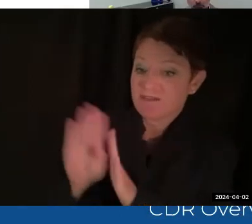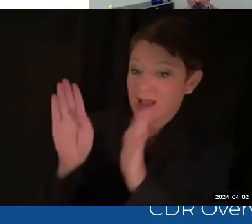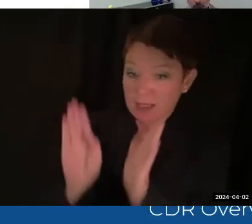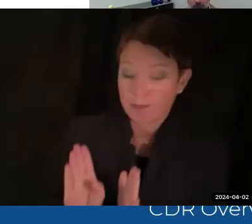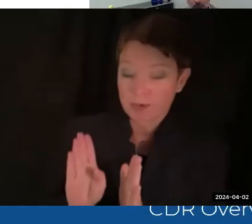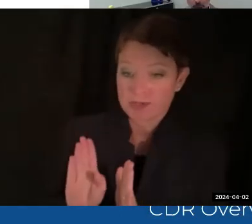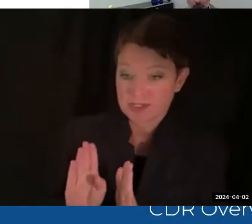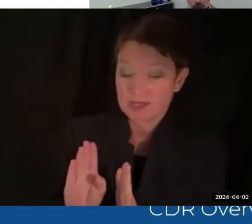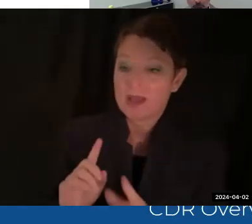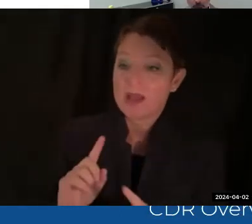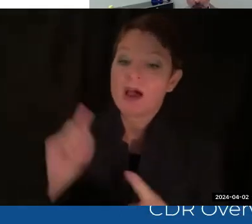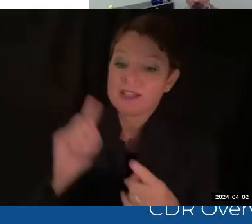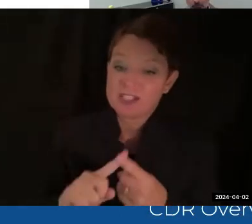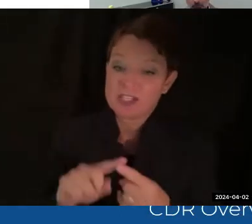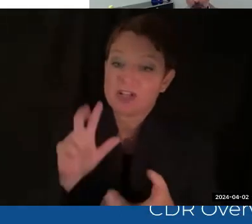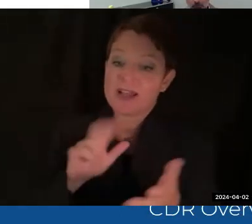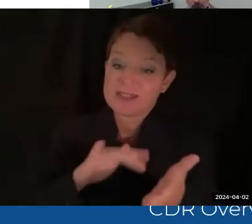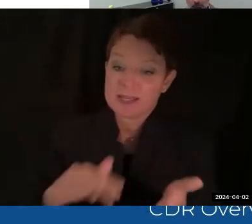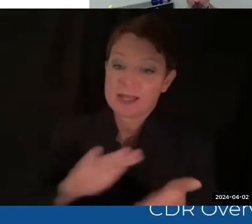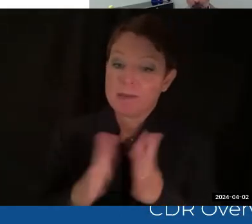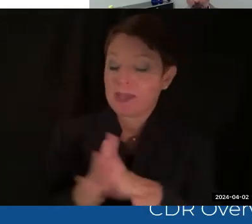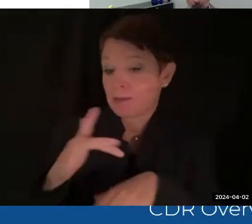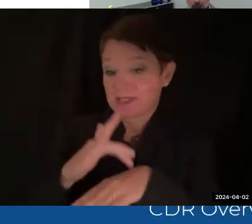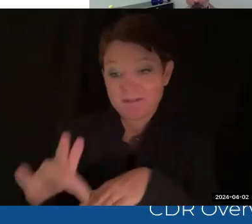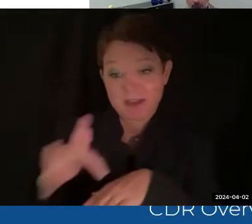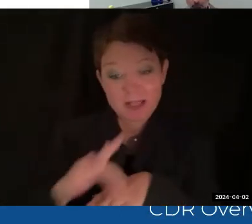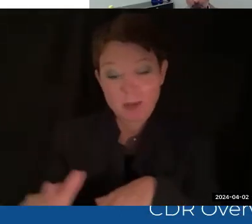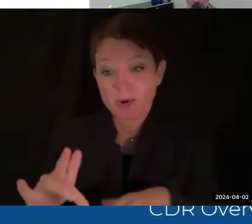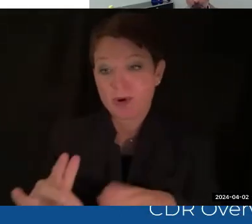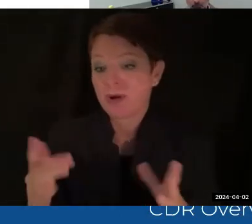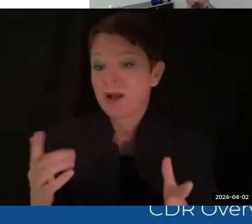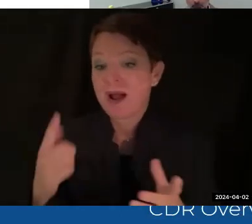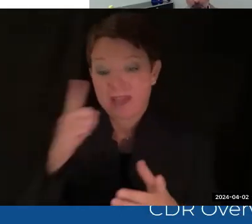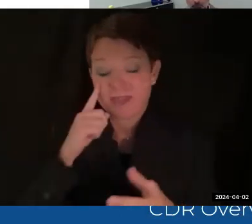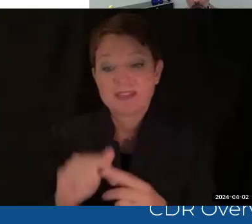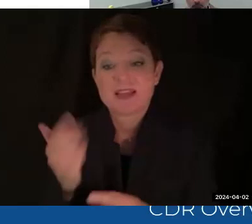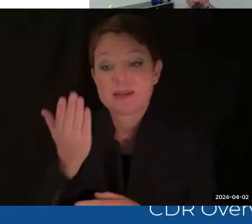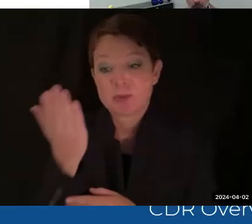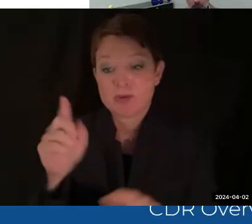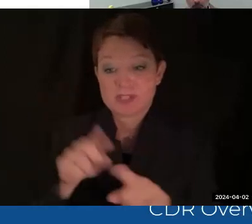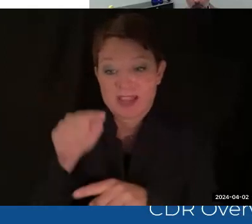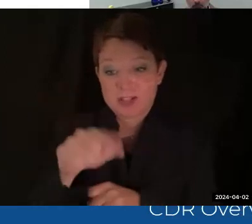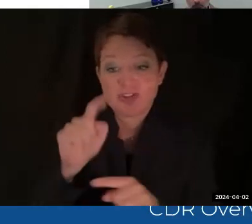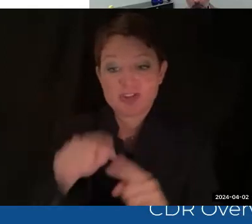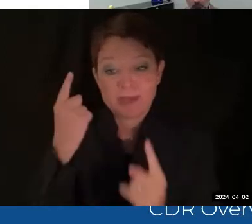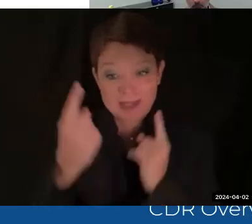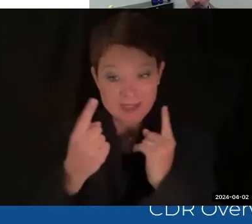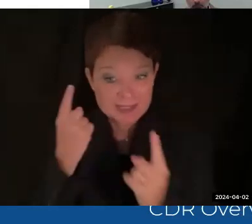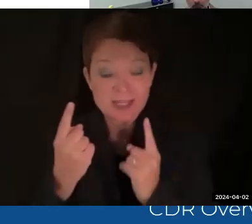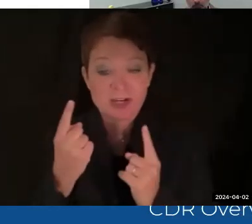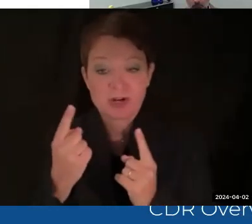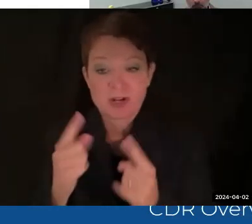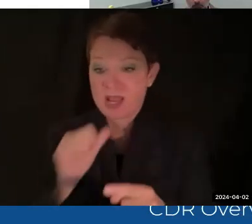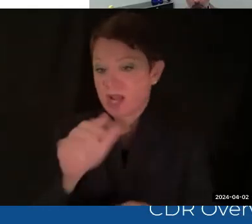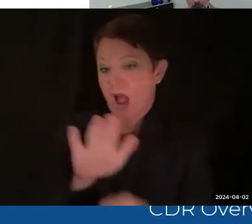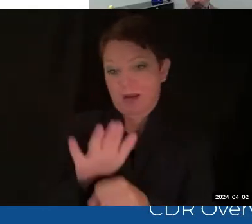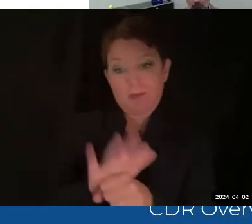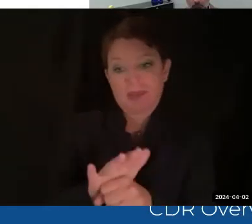the arena, until a study like that comes out, I think that a proposal like this should be considered